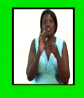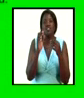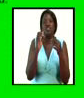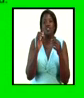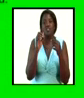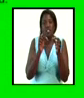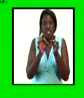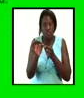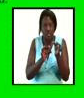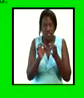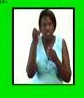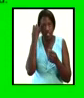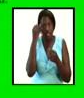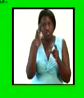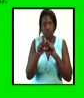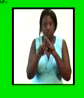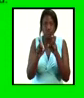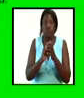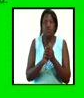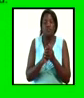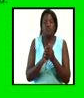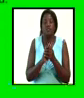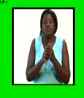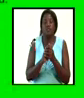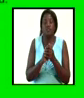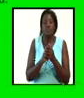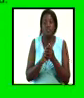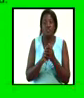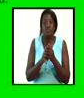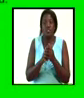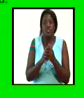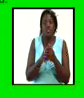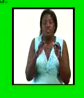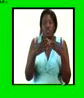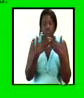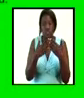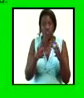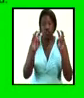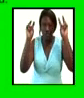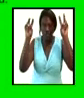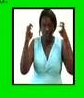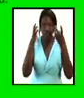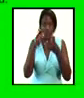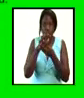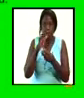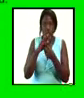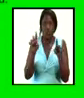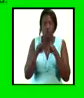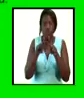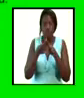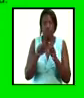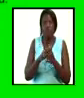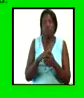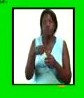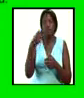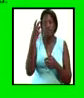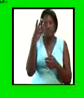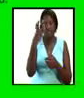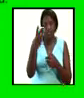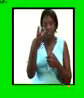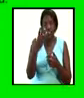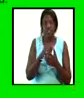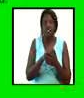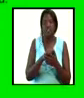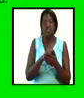follows. 2. It introduces a quotation. 3. When writing a dialogue, a